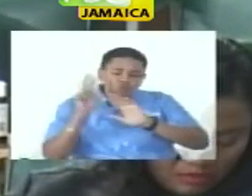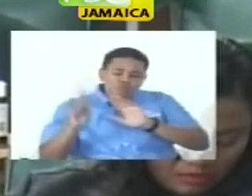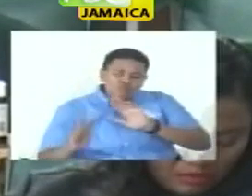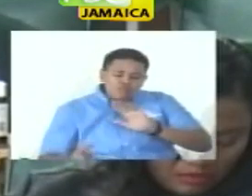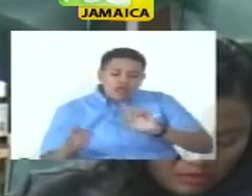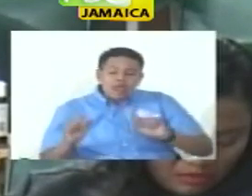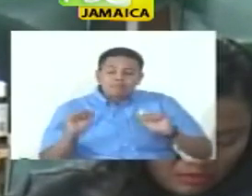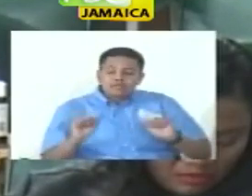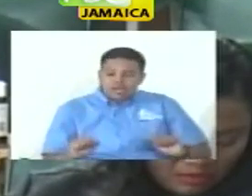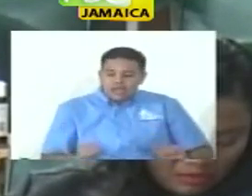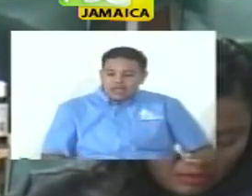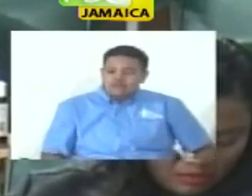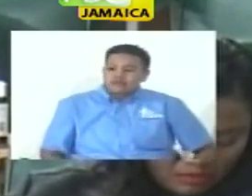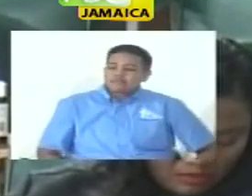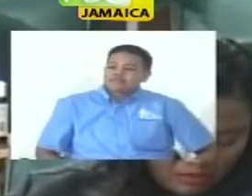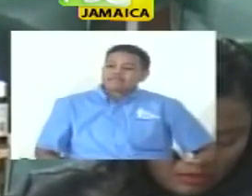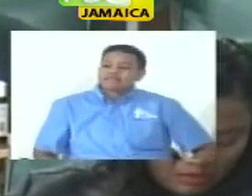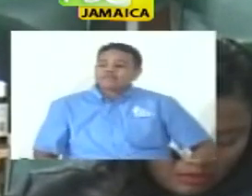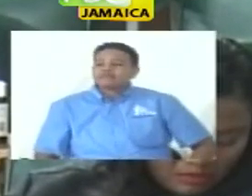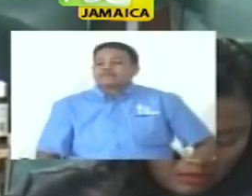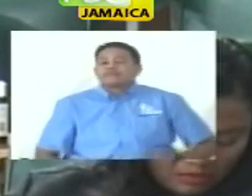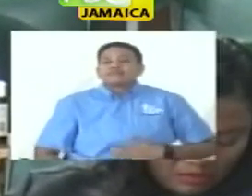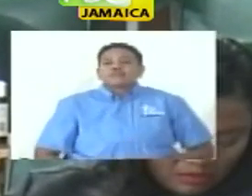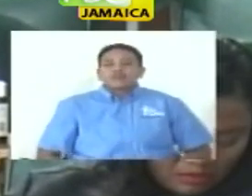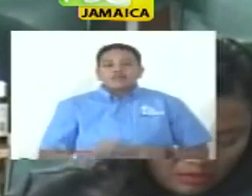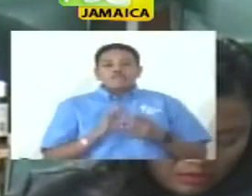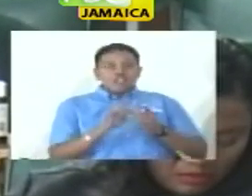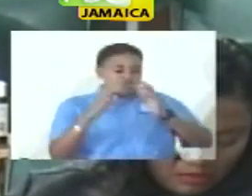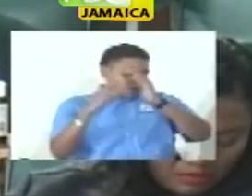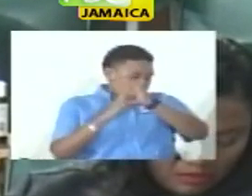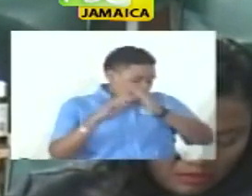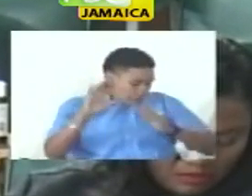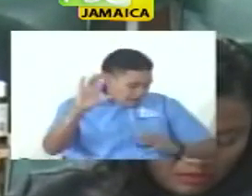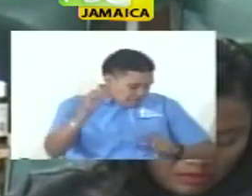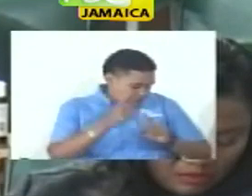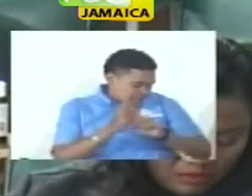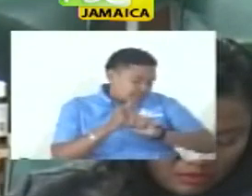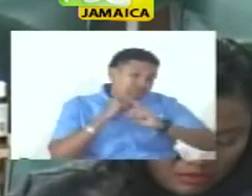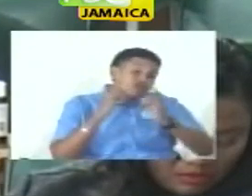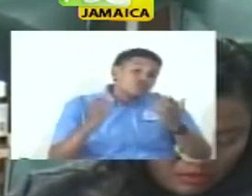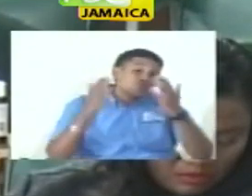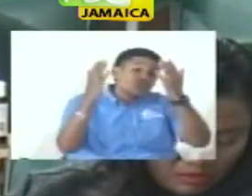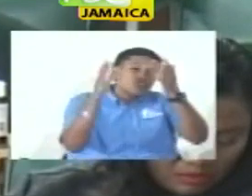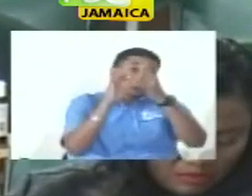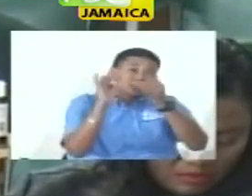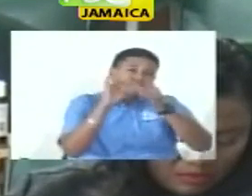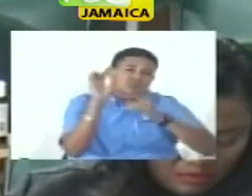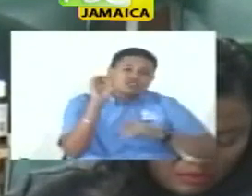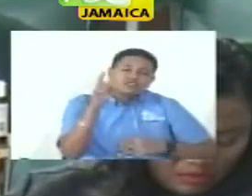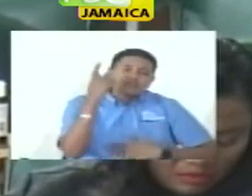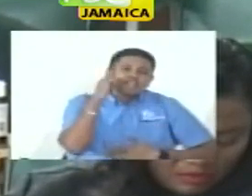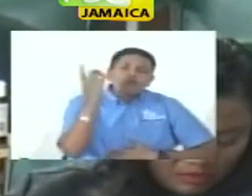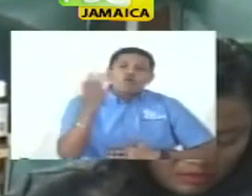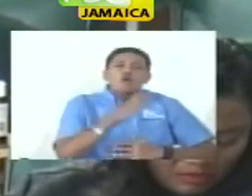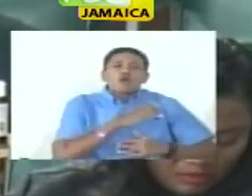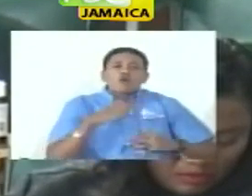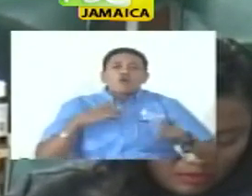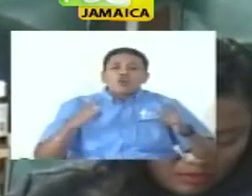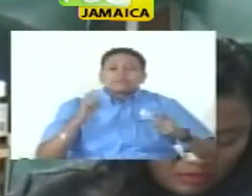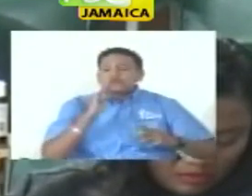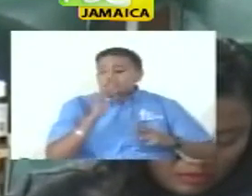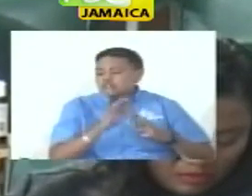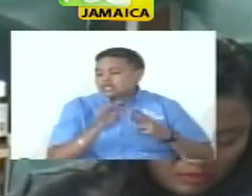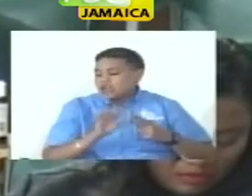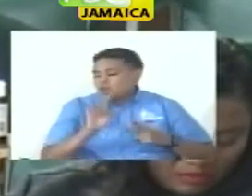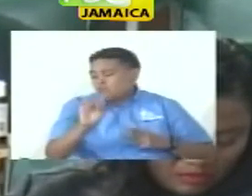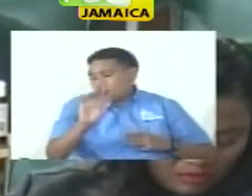And in respect of paragraph 5, where the suggestion has been made for the committee to elect one of their